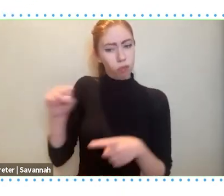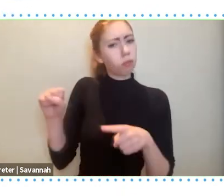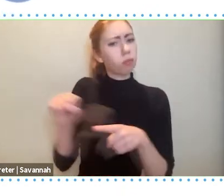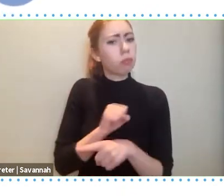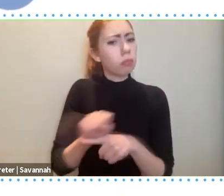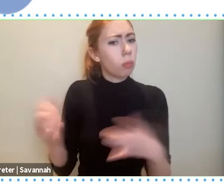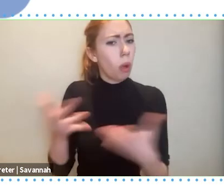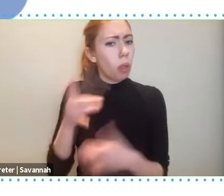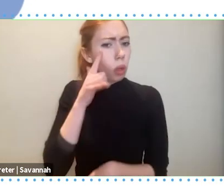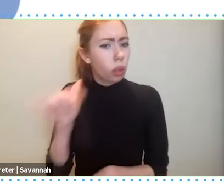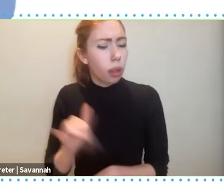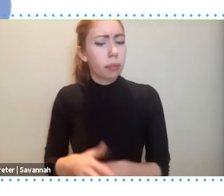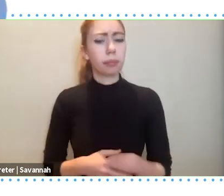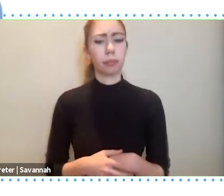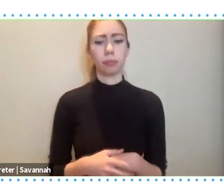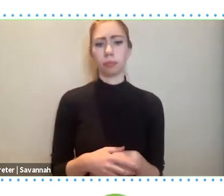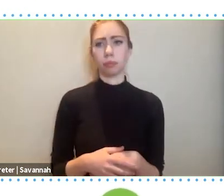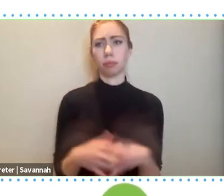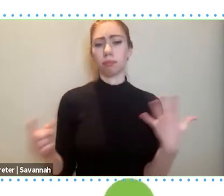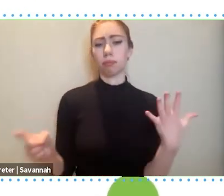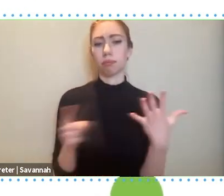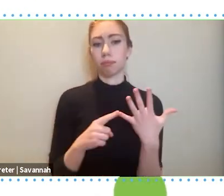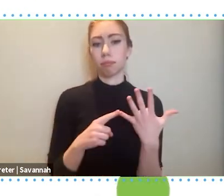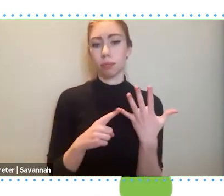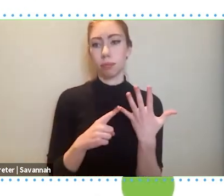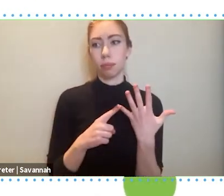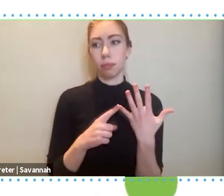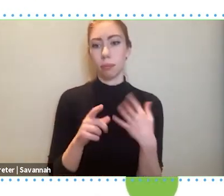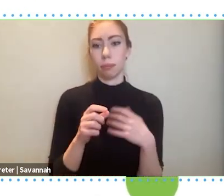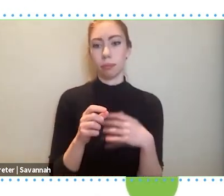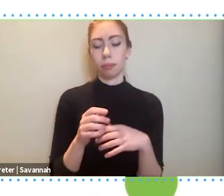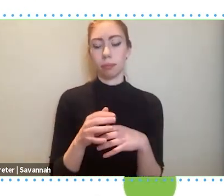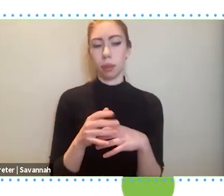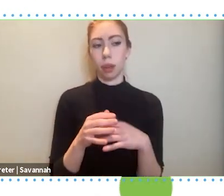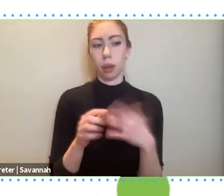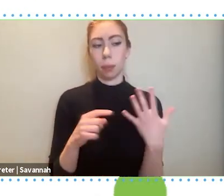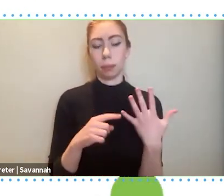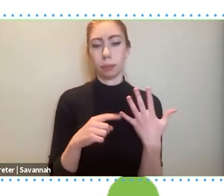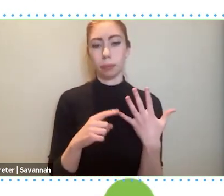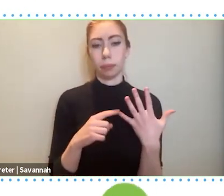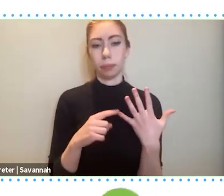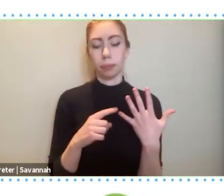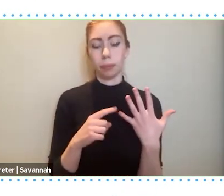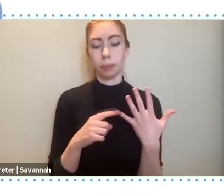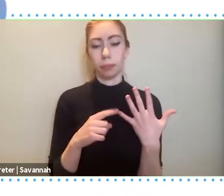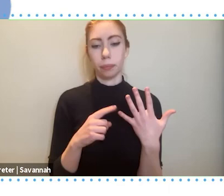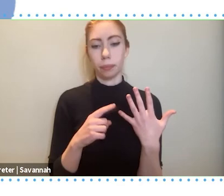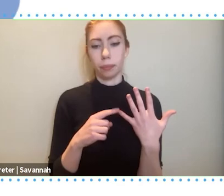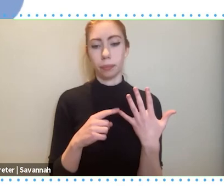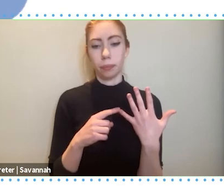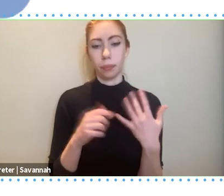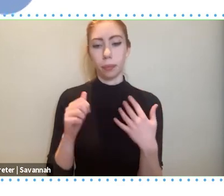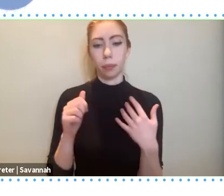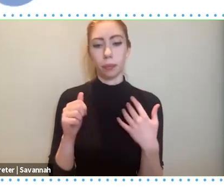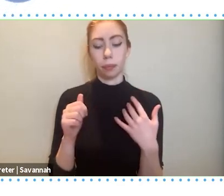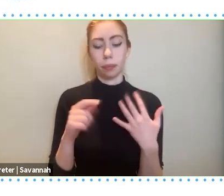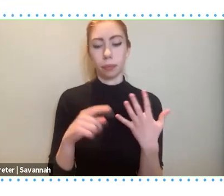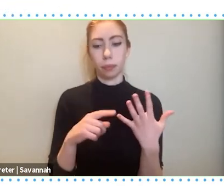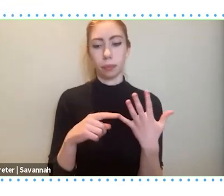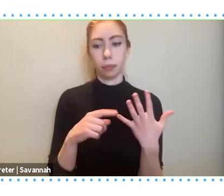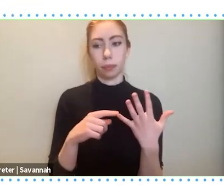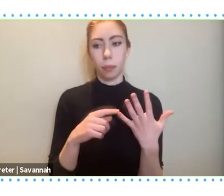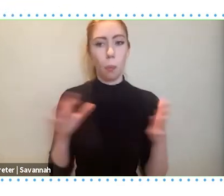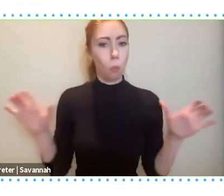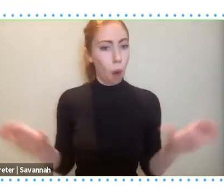people, and also accountability. And, you know, that I think has been a recurring theme throughout the sector, you know,